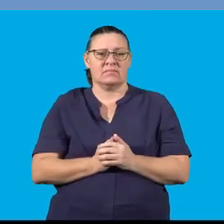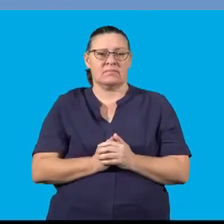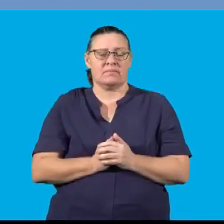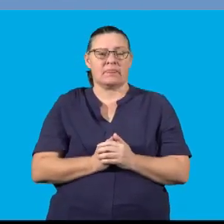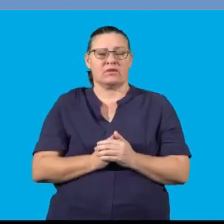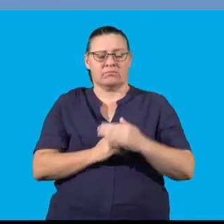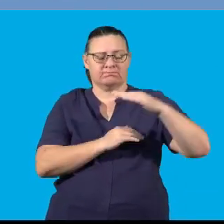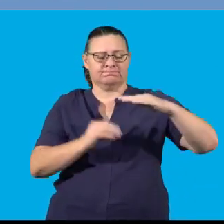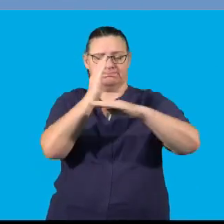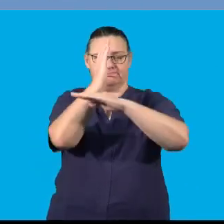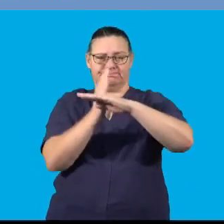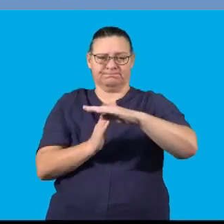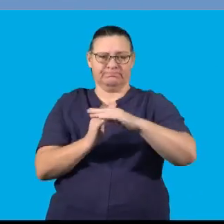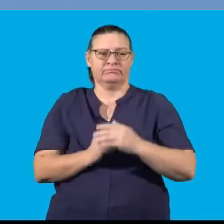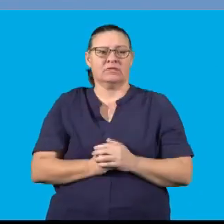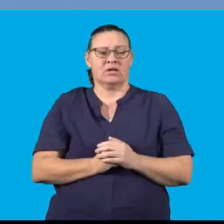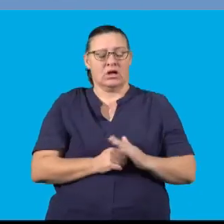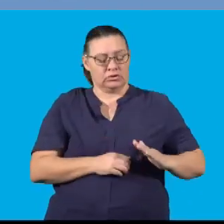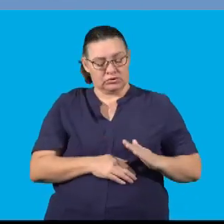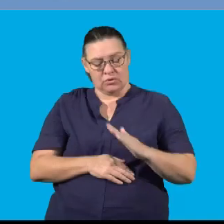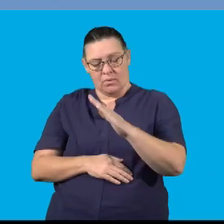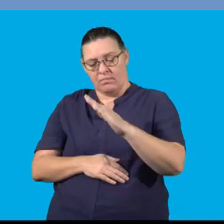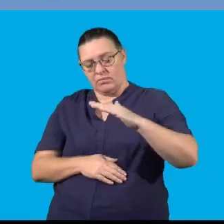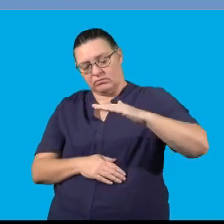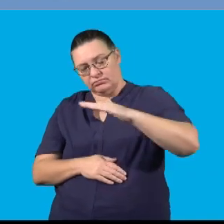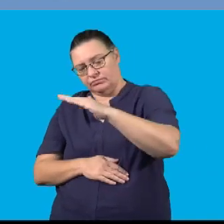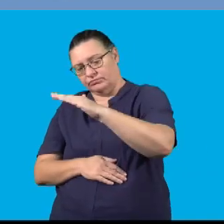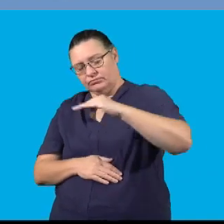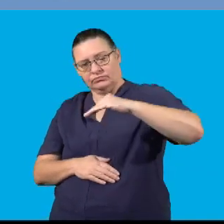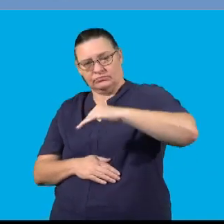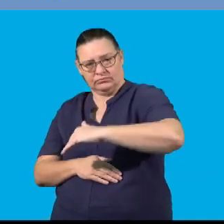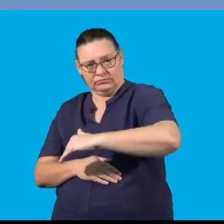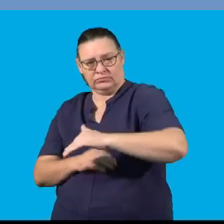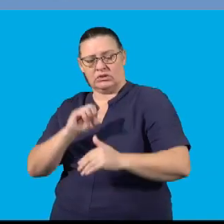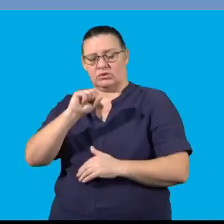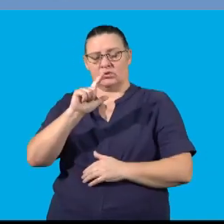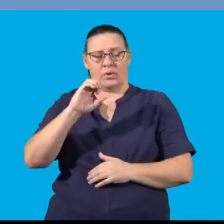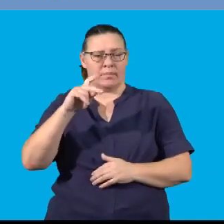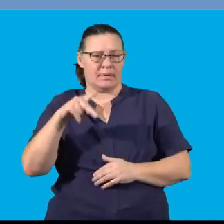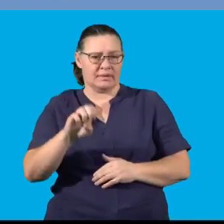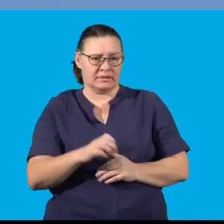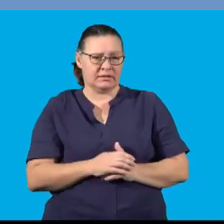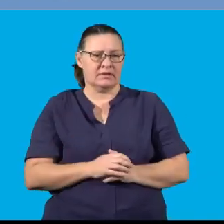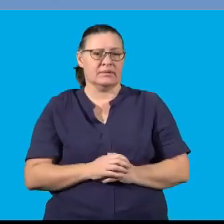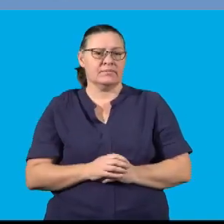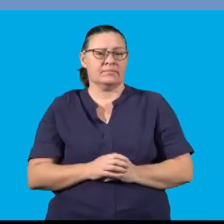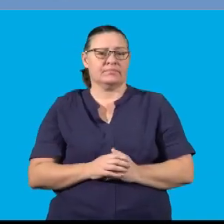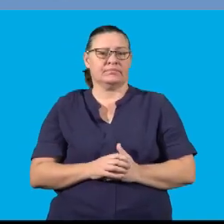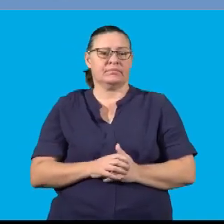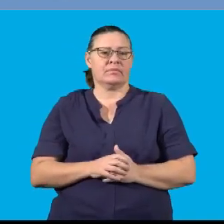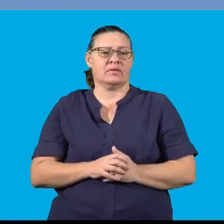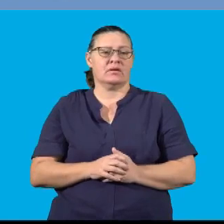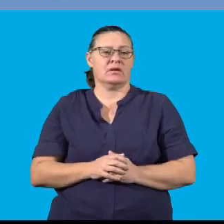on the Cartesian plane. A slope tells us the measure of the steepness of a line. It's often denoted by m, which is the